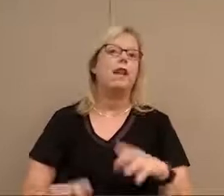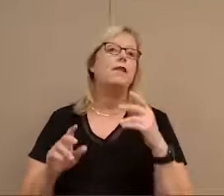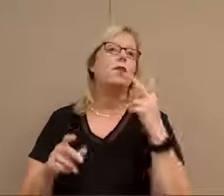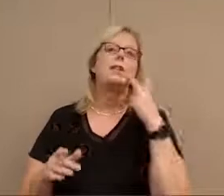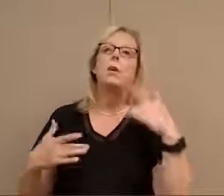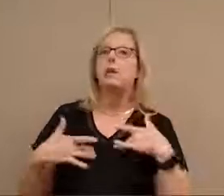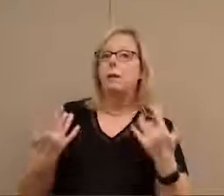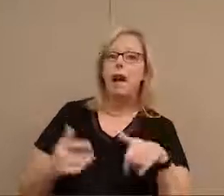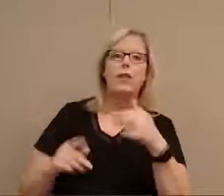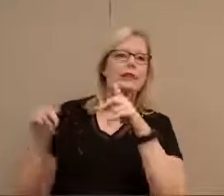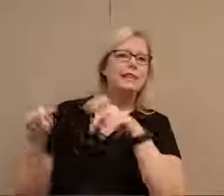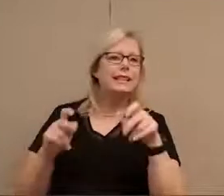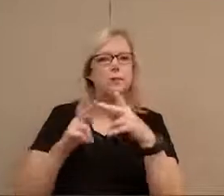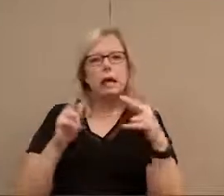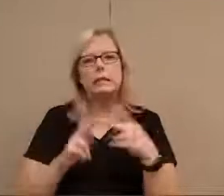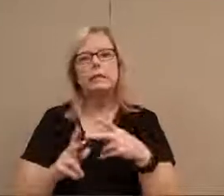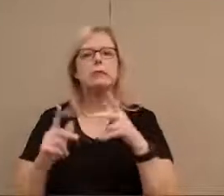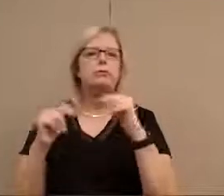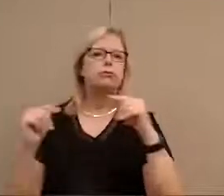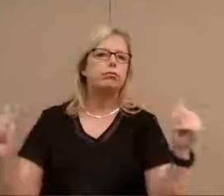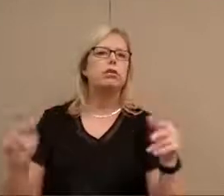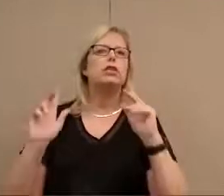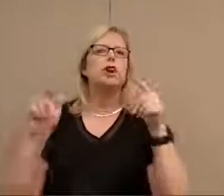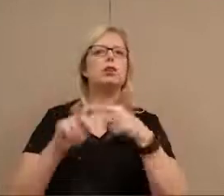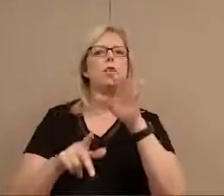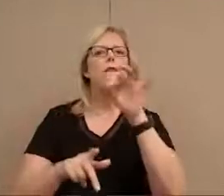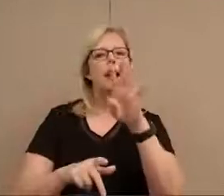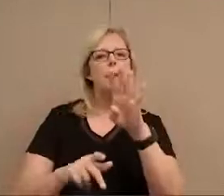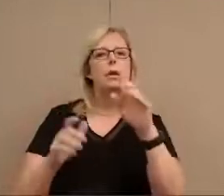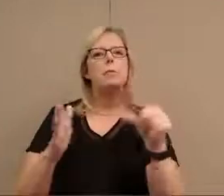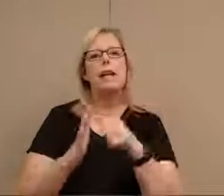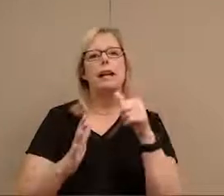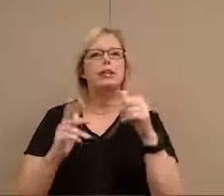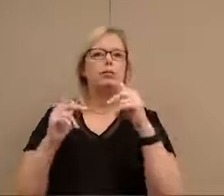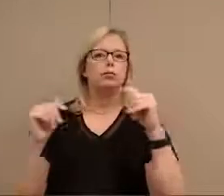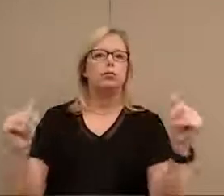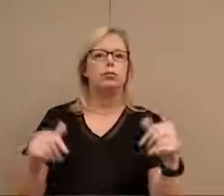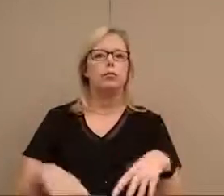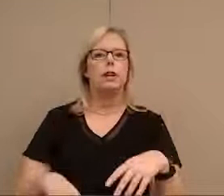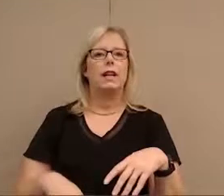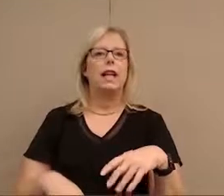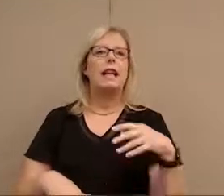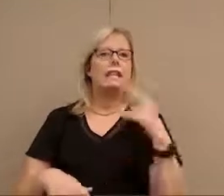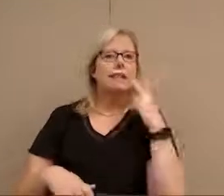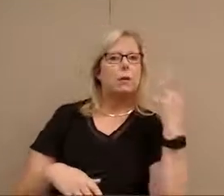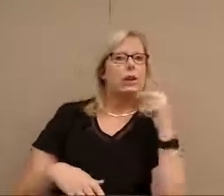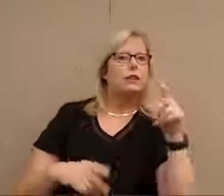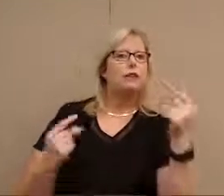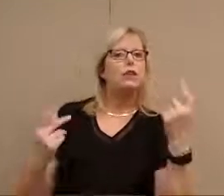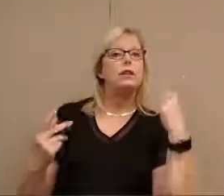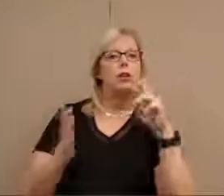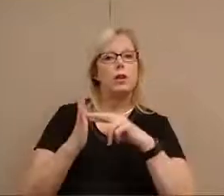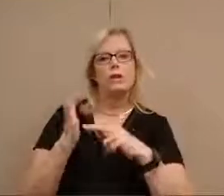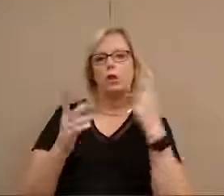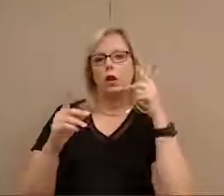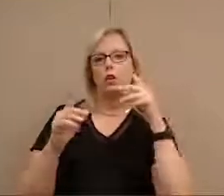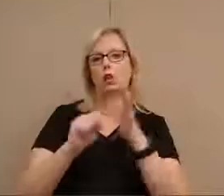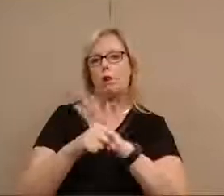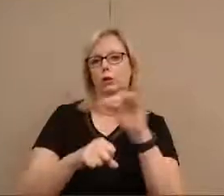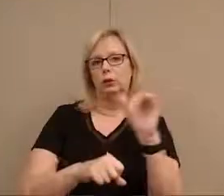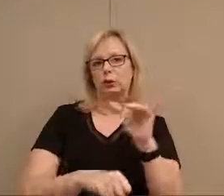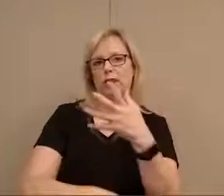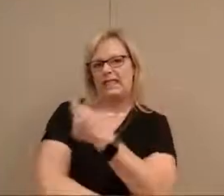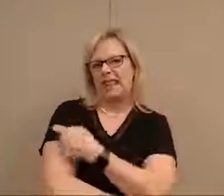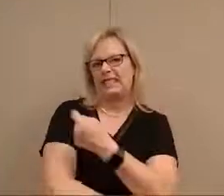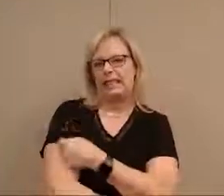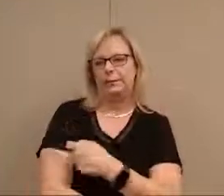website, as well as St. Clair County EMA social media to get that information and look what you need to do to register on those sites. Chairman?